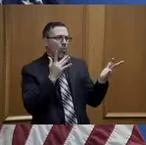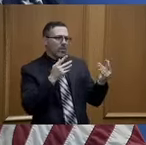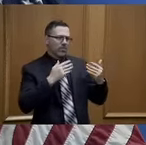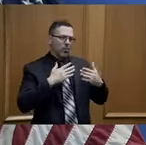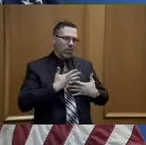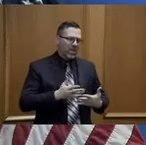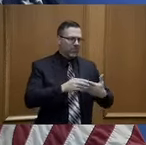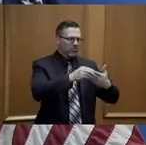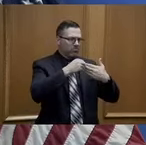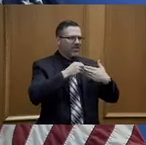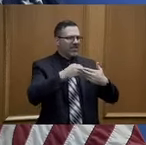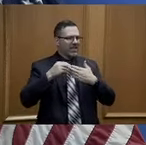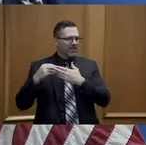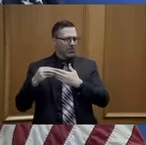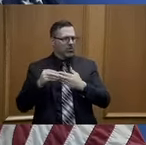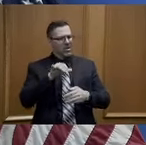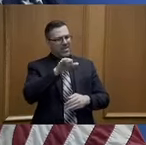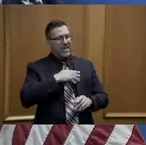at the right time. But that's our goal.